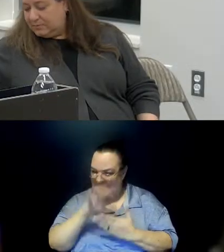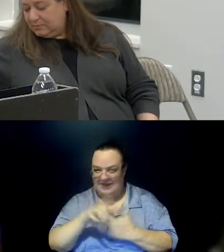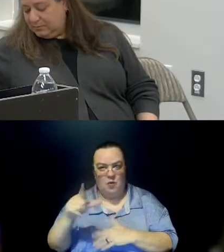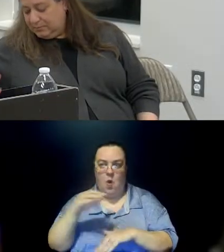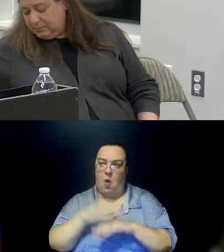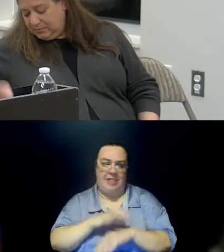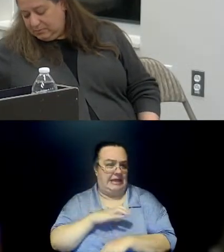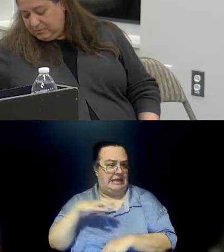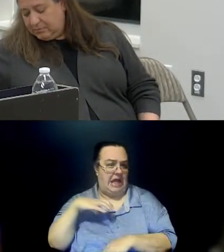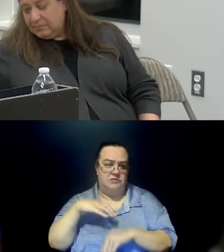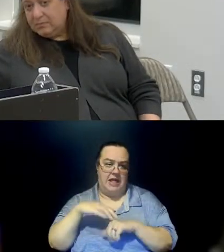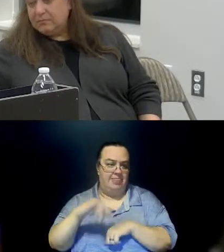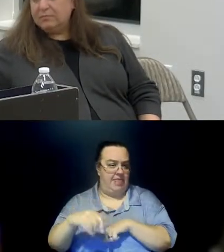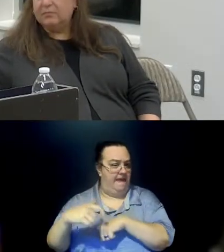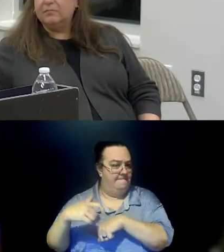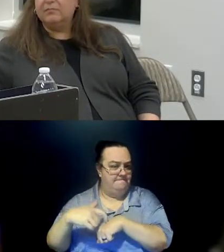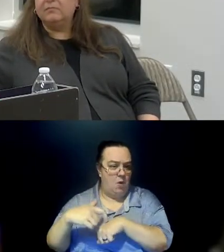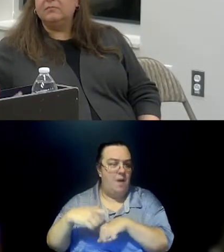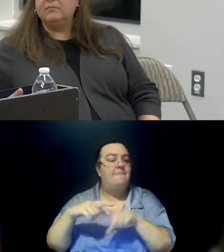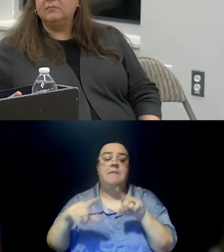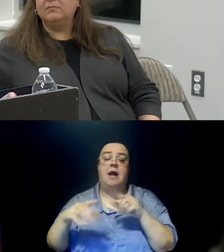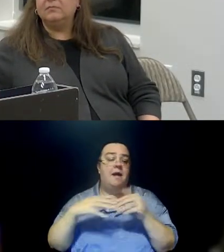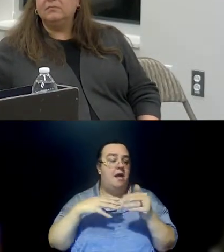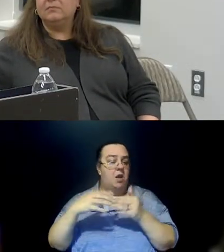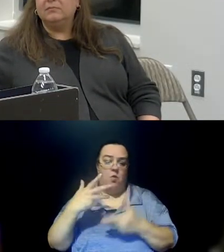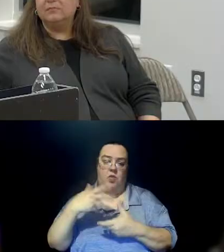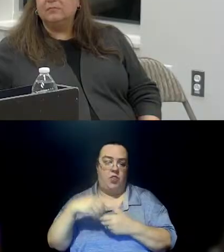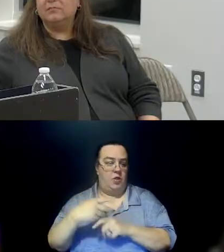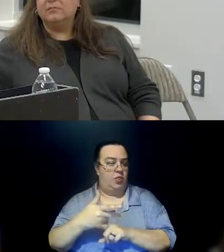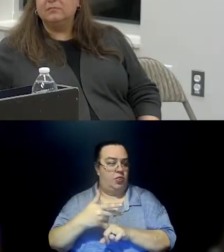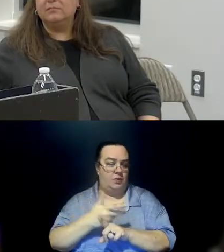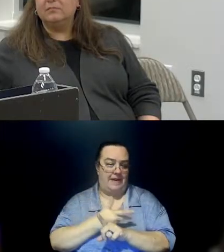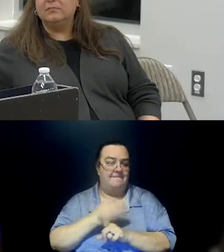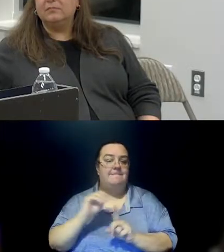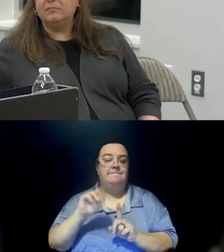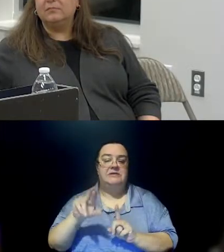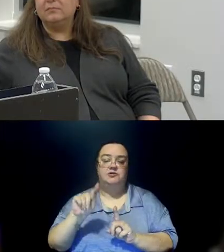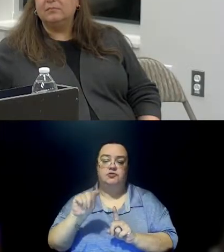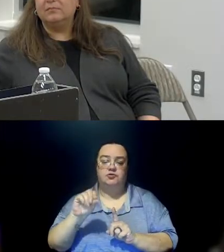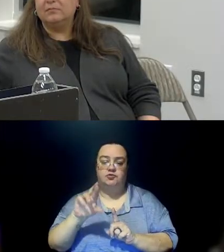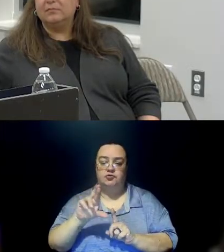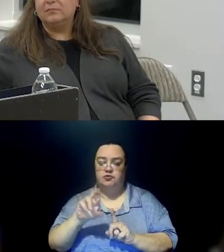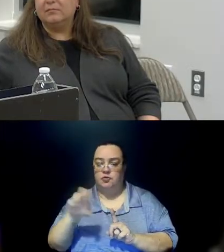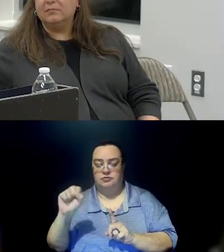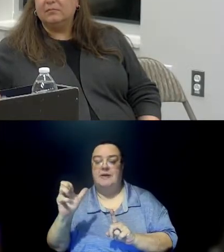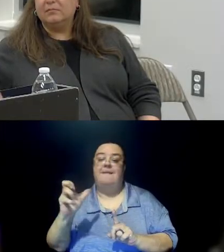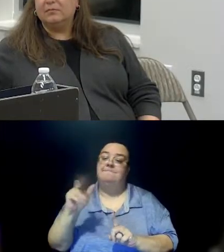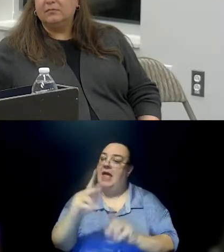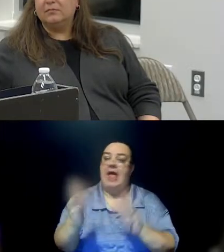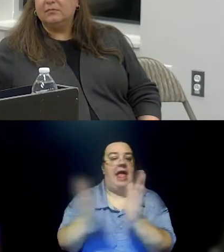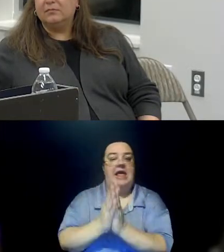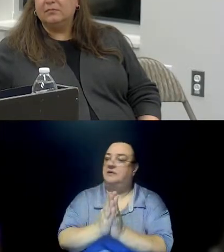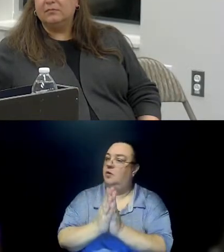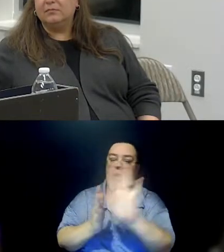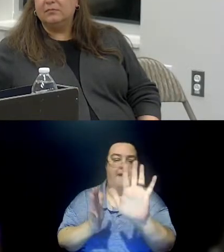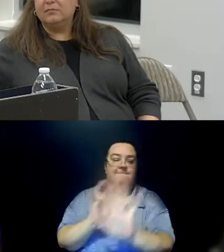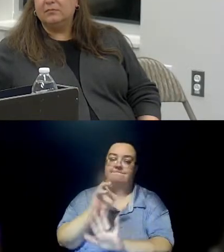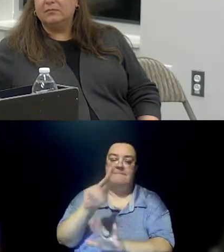but anyway, within 3 months, Mr. Torres was back asking to go back to 2